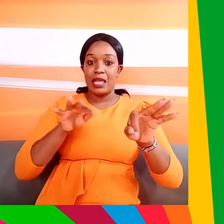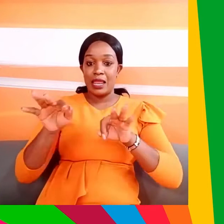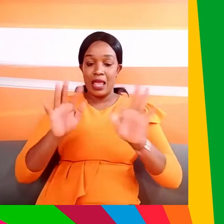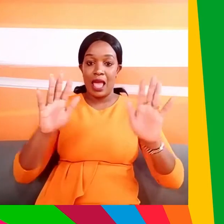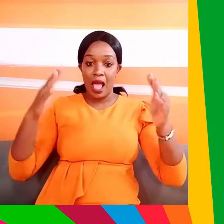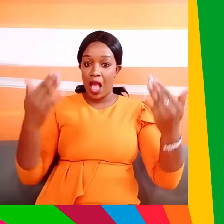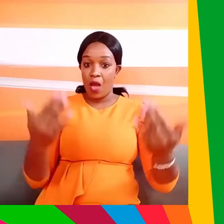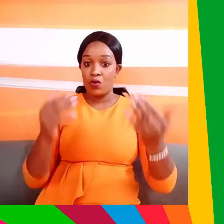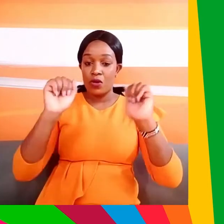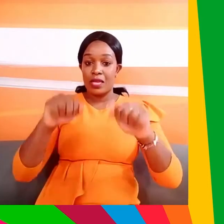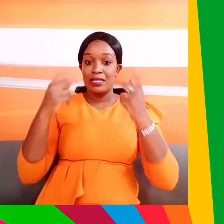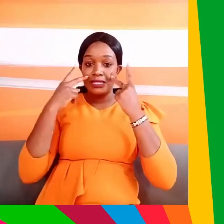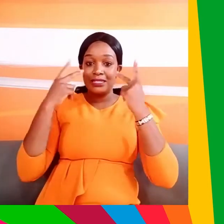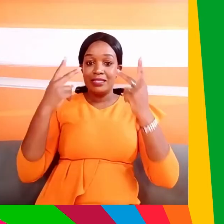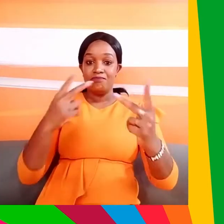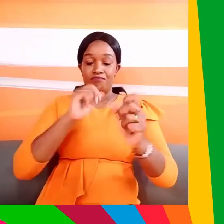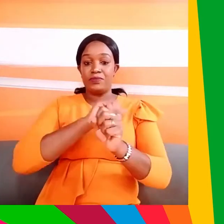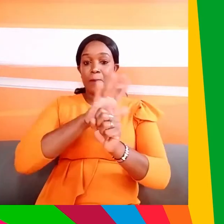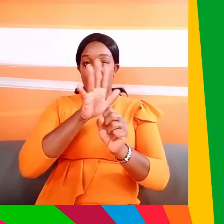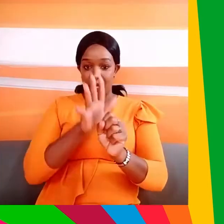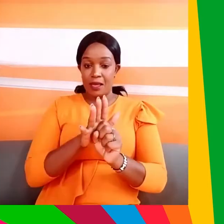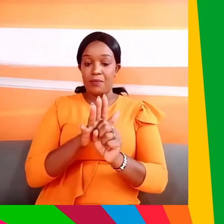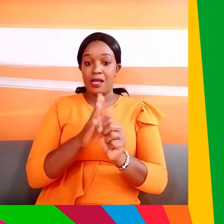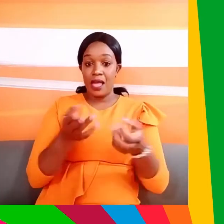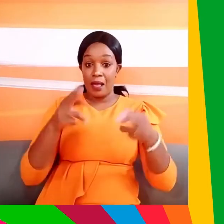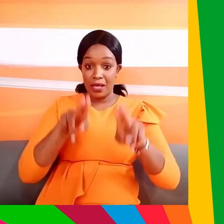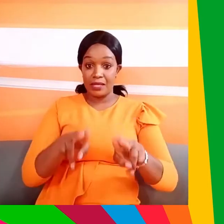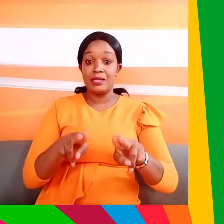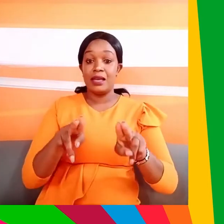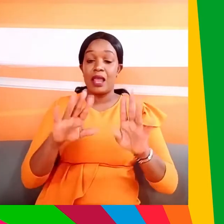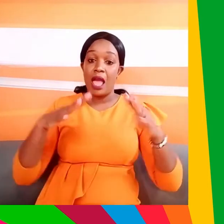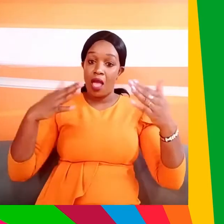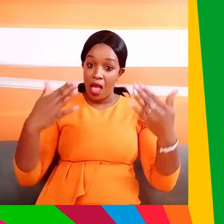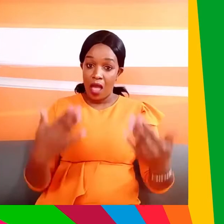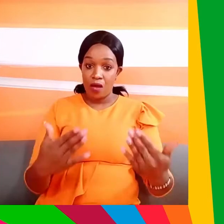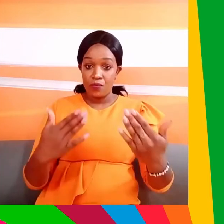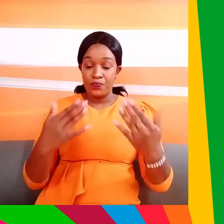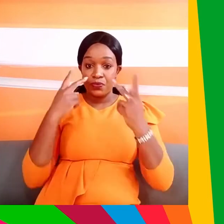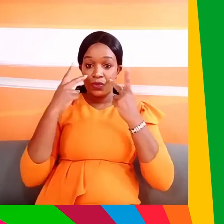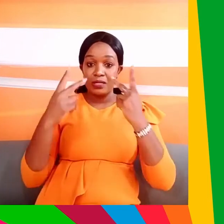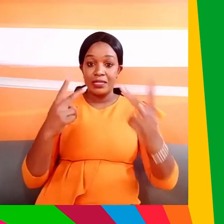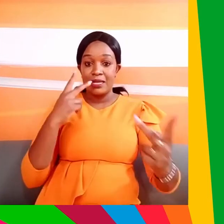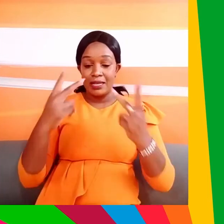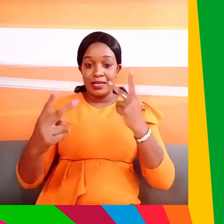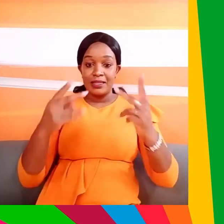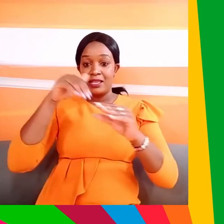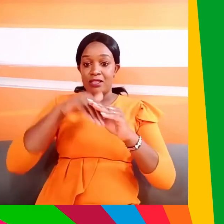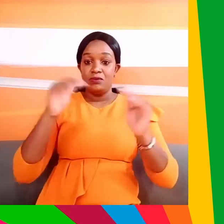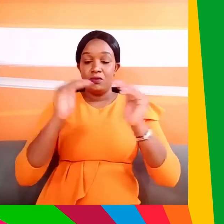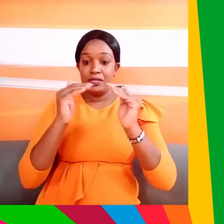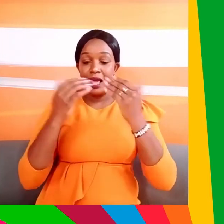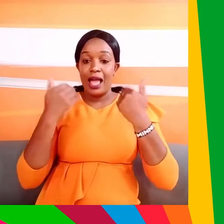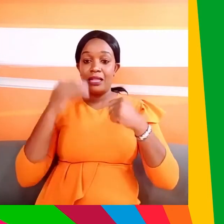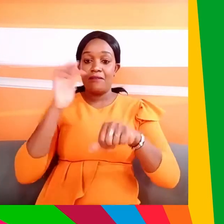pandemic worsening inequalities and poverty, and perhaps where the broadening inequalities have startled you the most? Yeah,